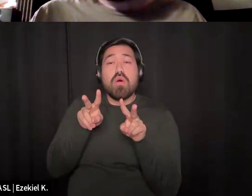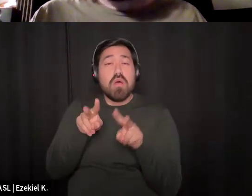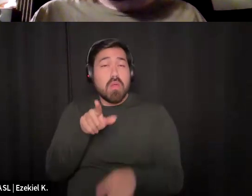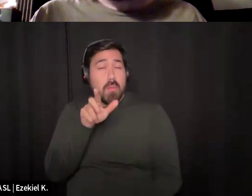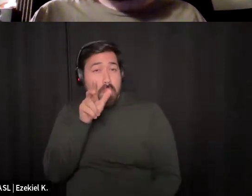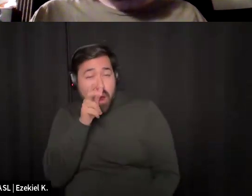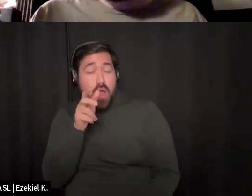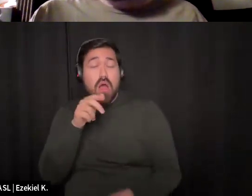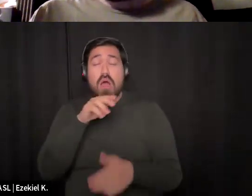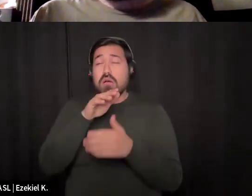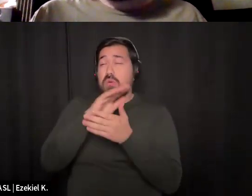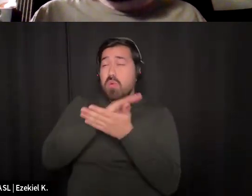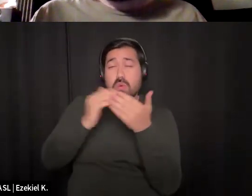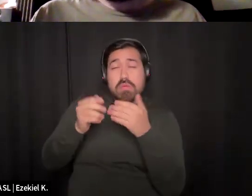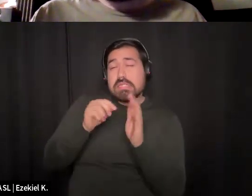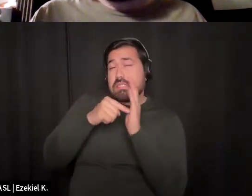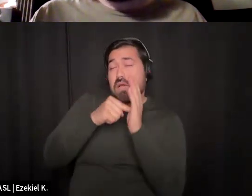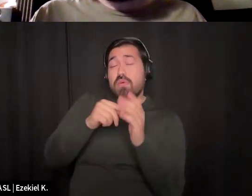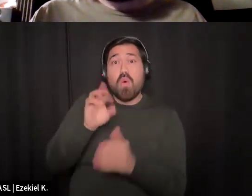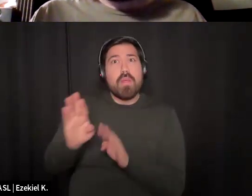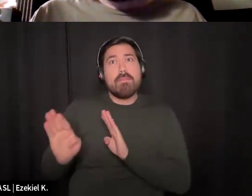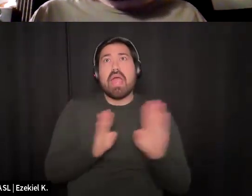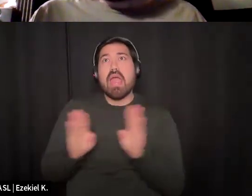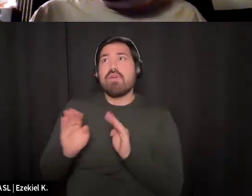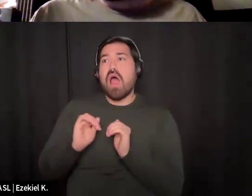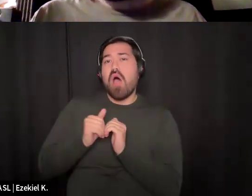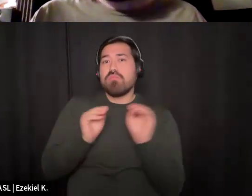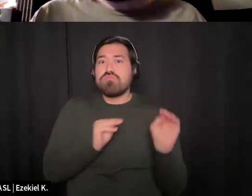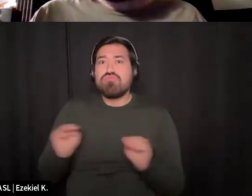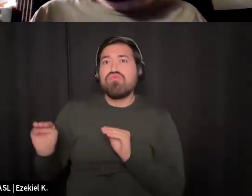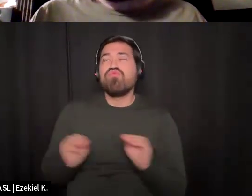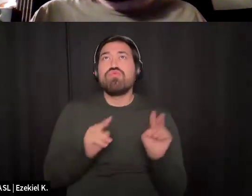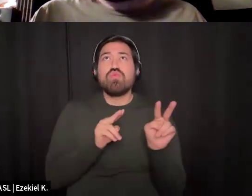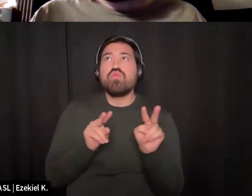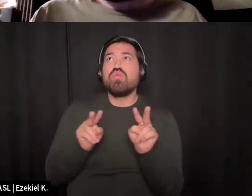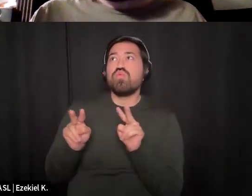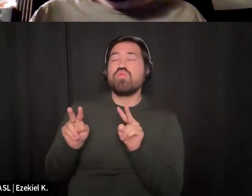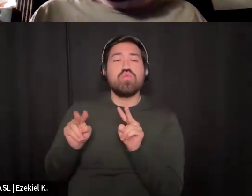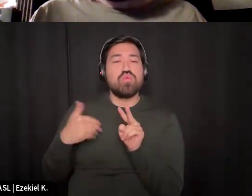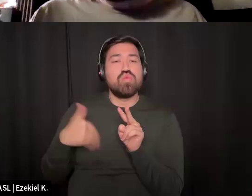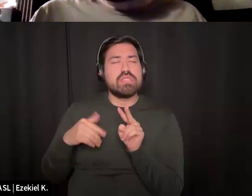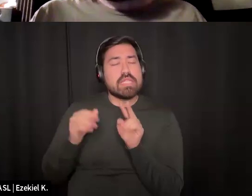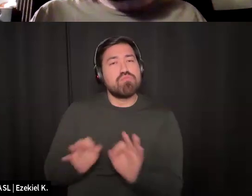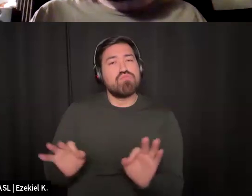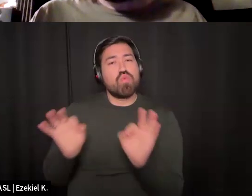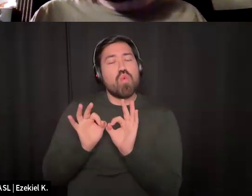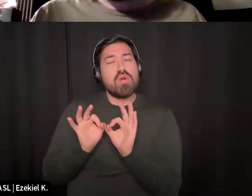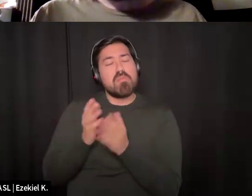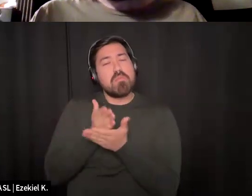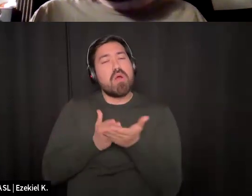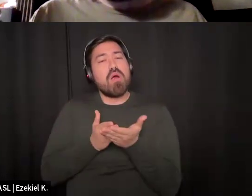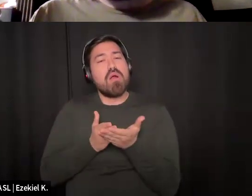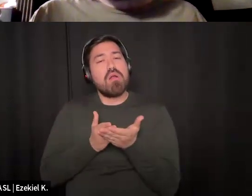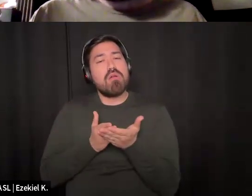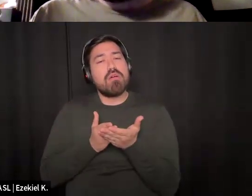eating, for example, or their behavior. And I just always find that to be such an important part